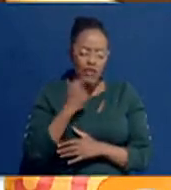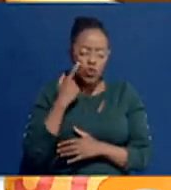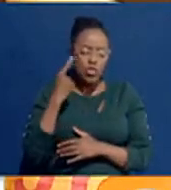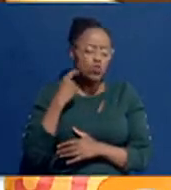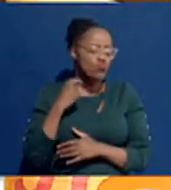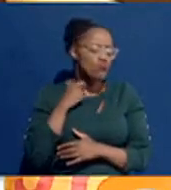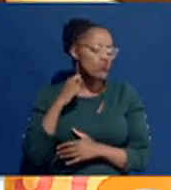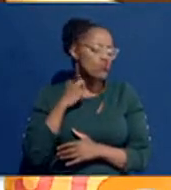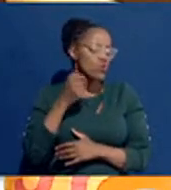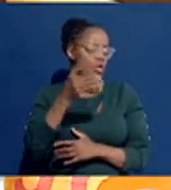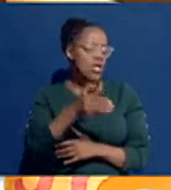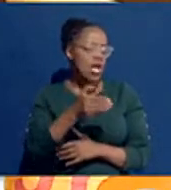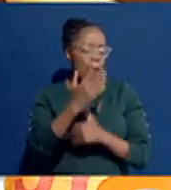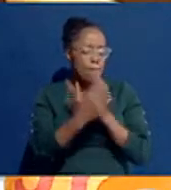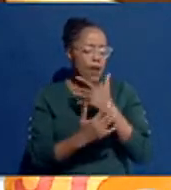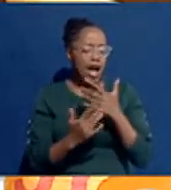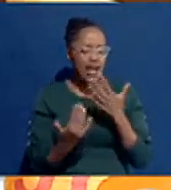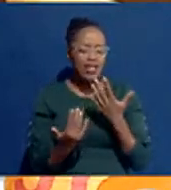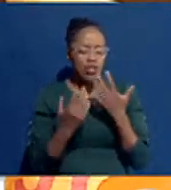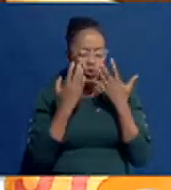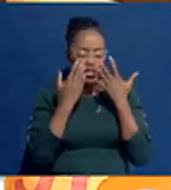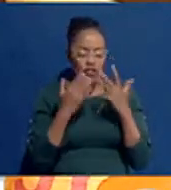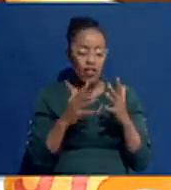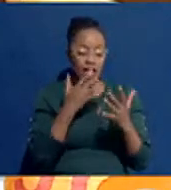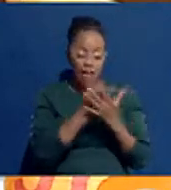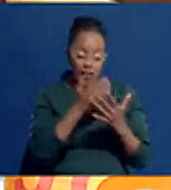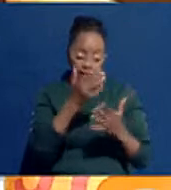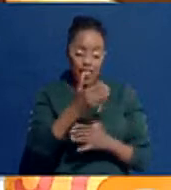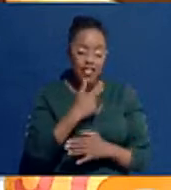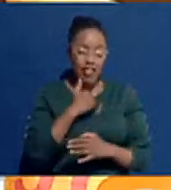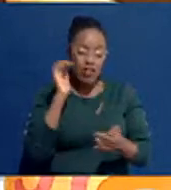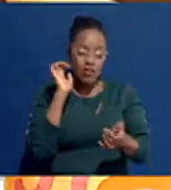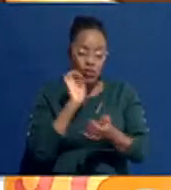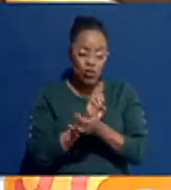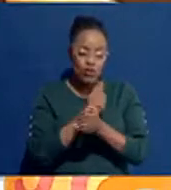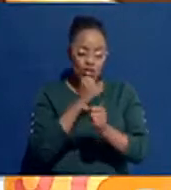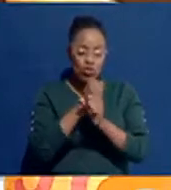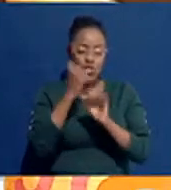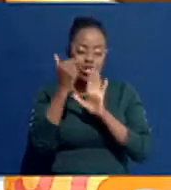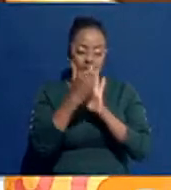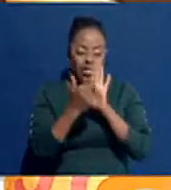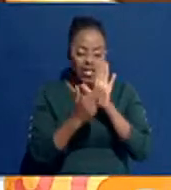hii. Finished. You tell him umeshikwa na kwamba yes mimi nimeiba.